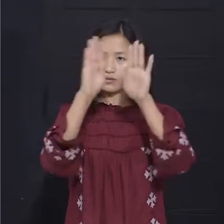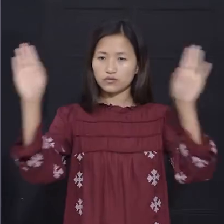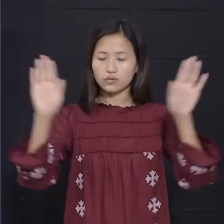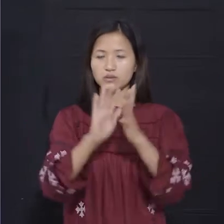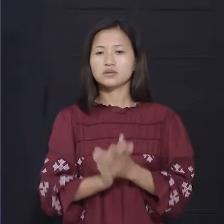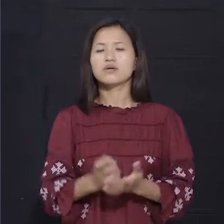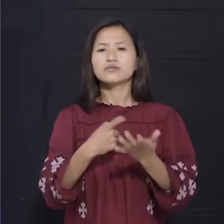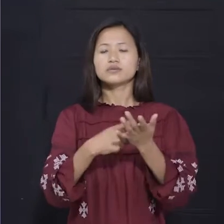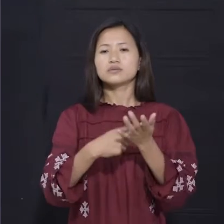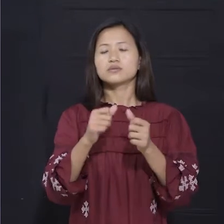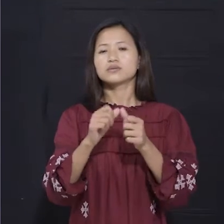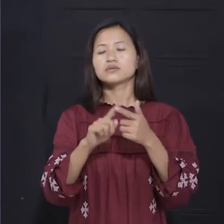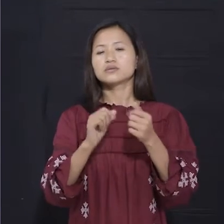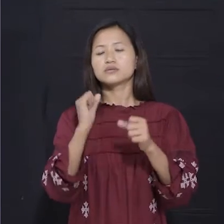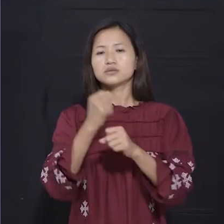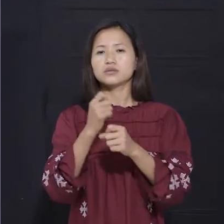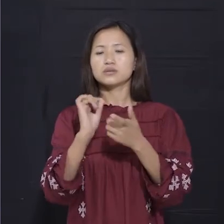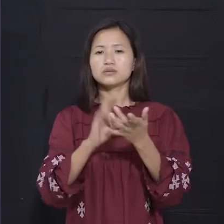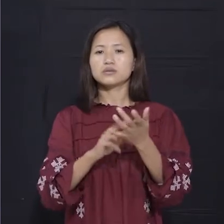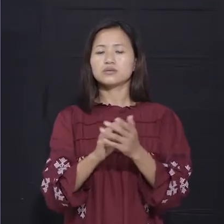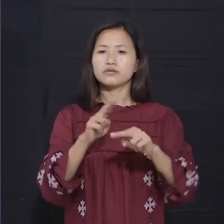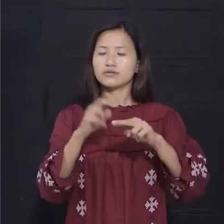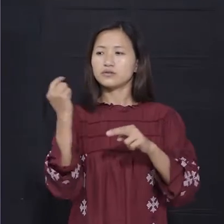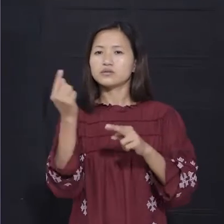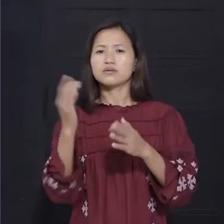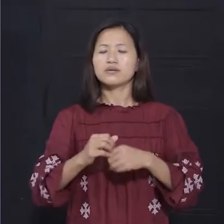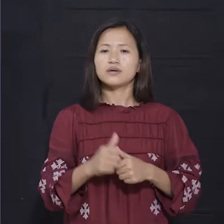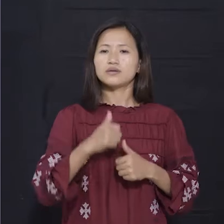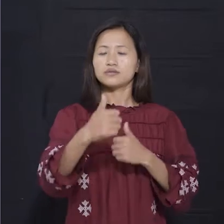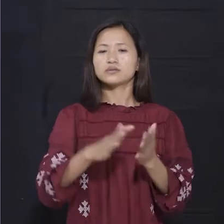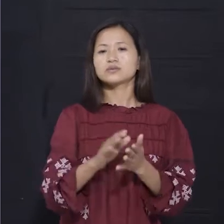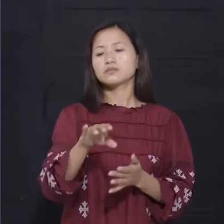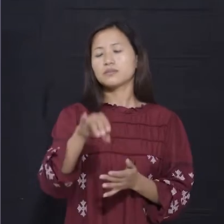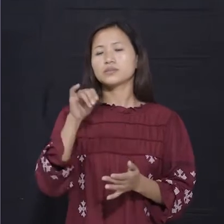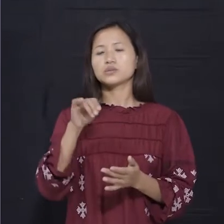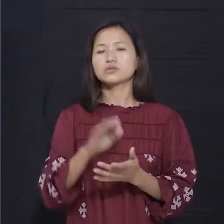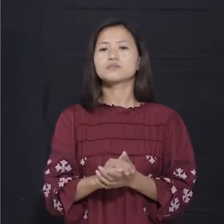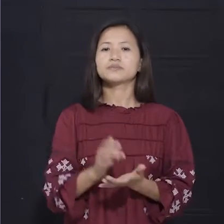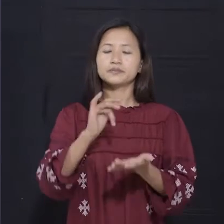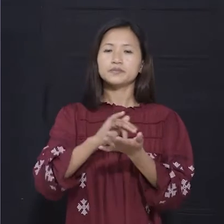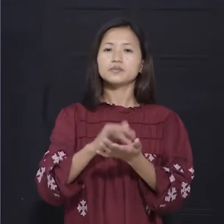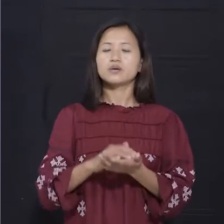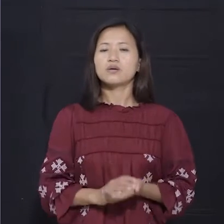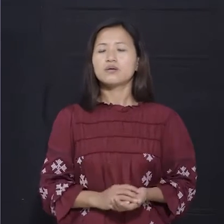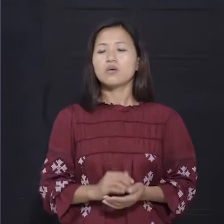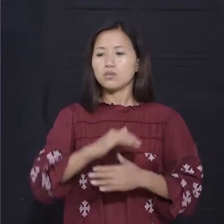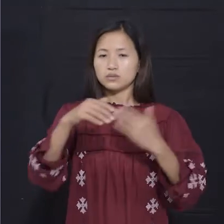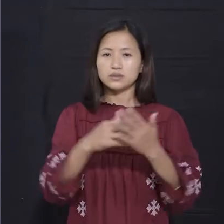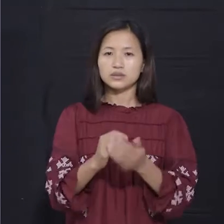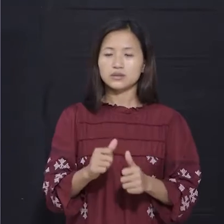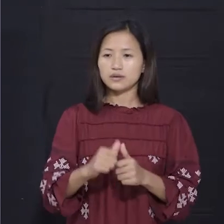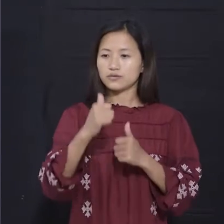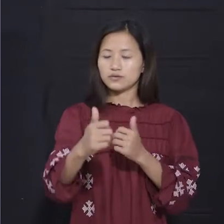all these functions, what were the advancements that took place. And because of all these advancements,